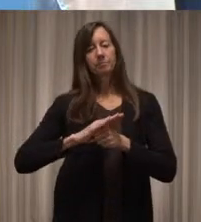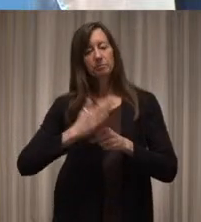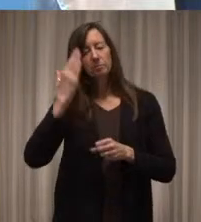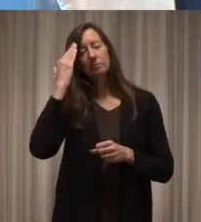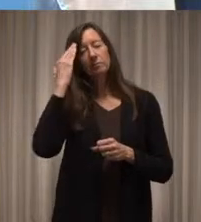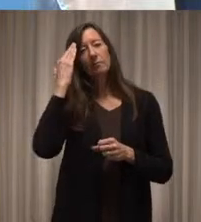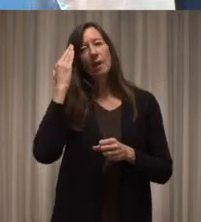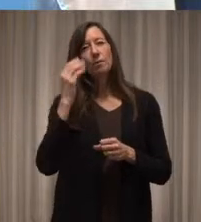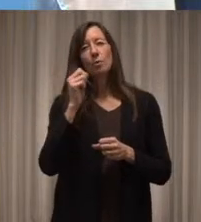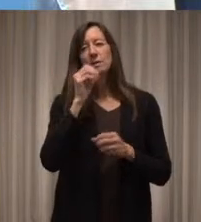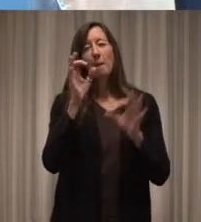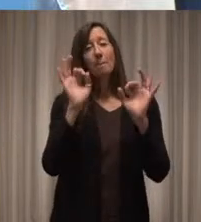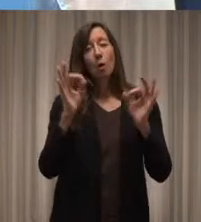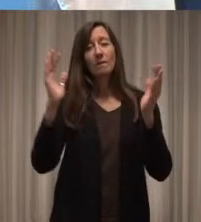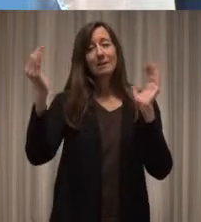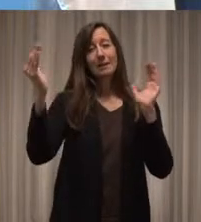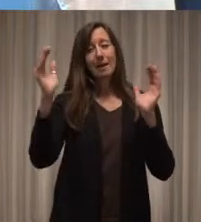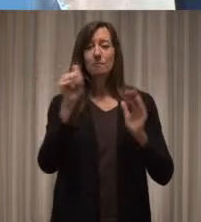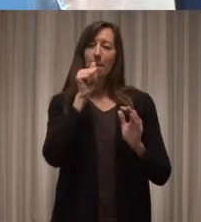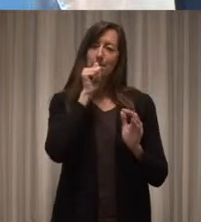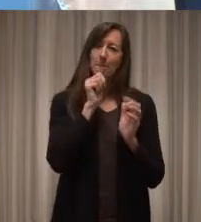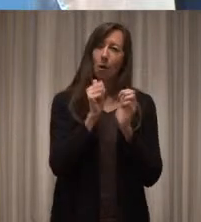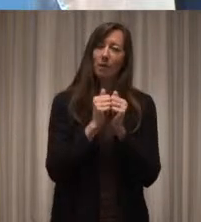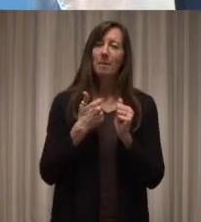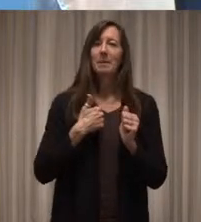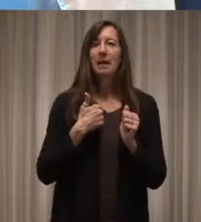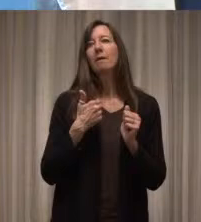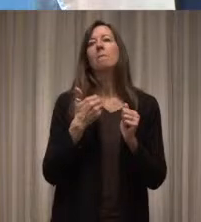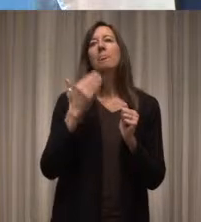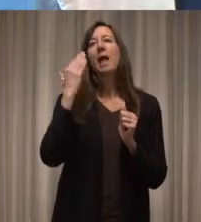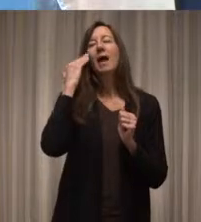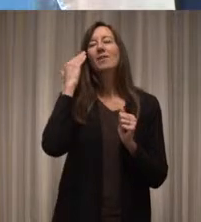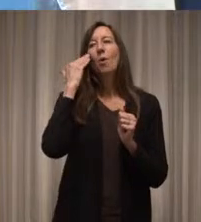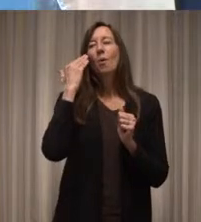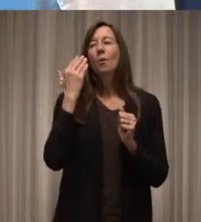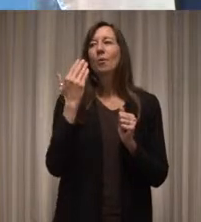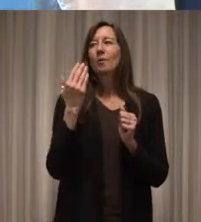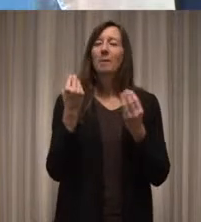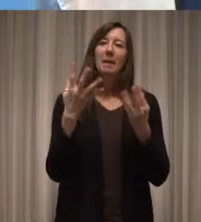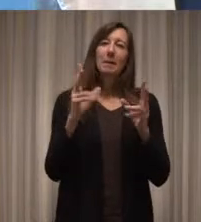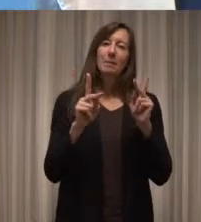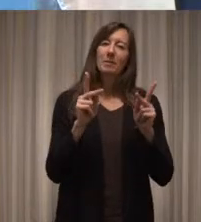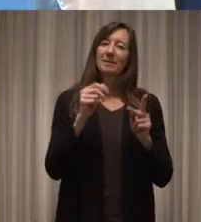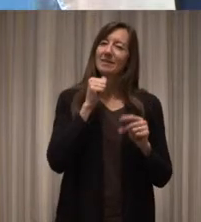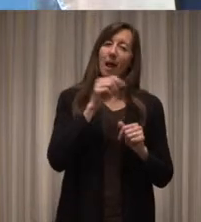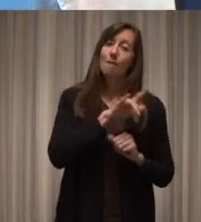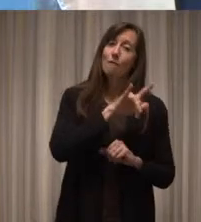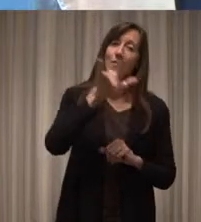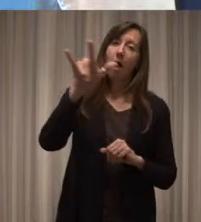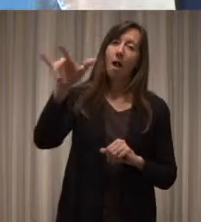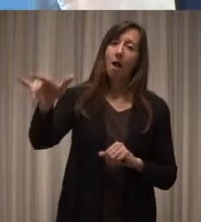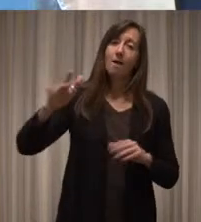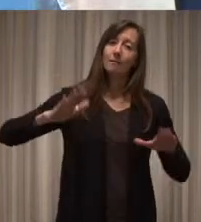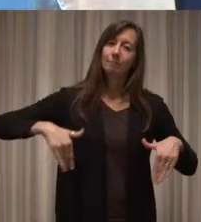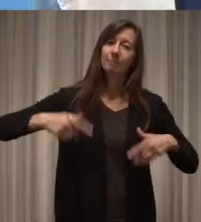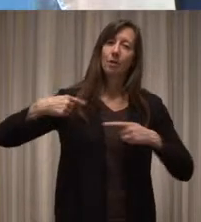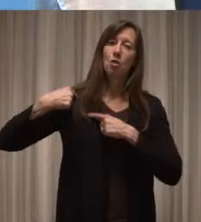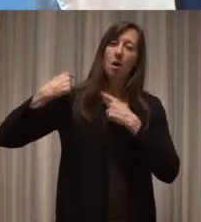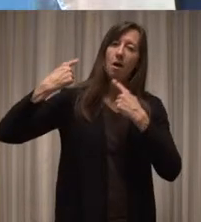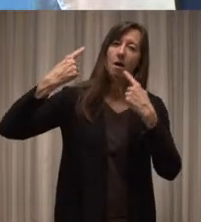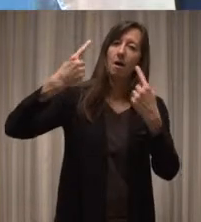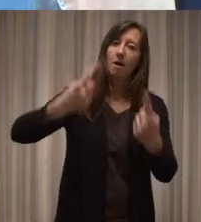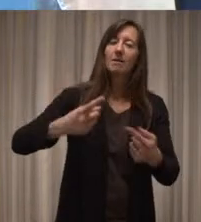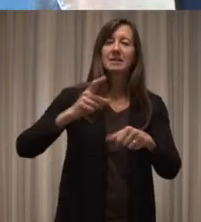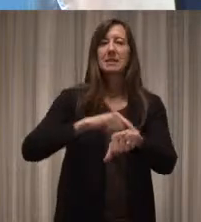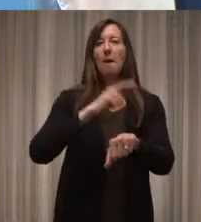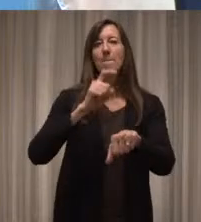the way I think about this is, I know many of us haven't flown in a while, but this is essentially the rough